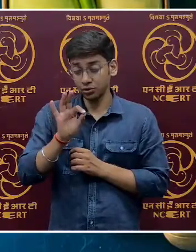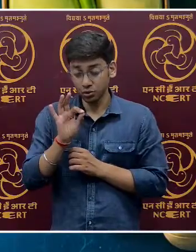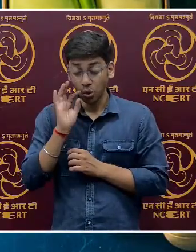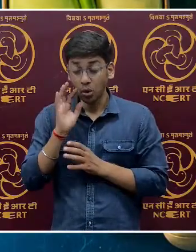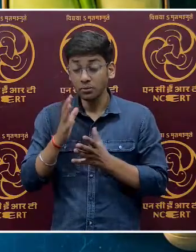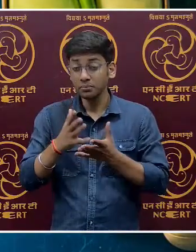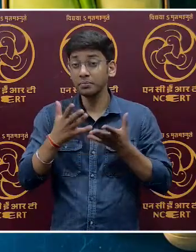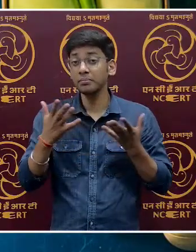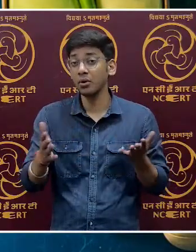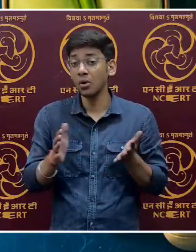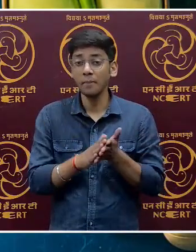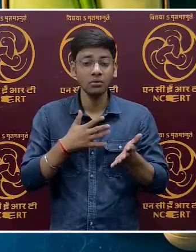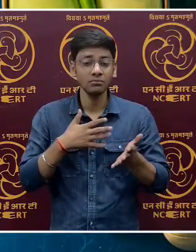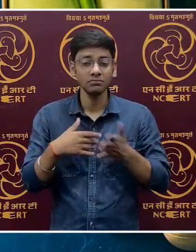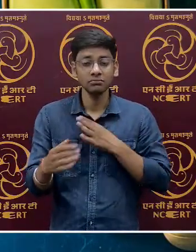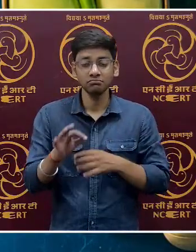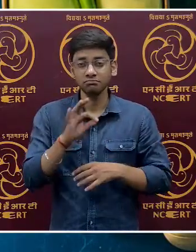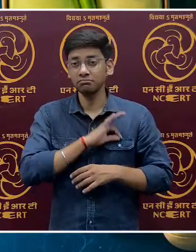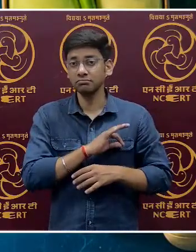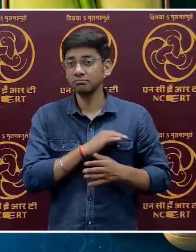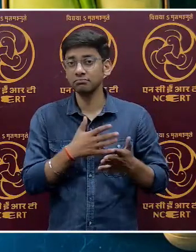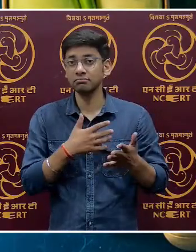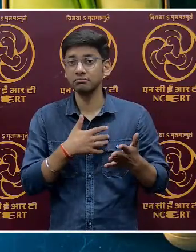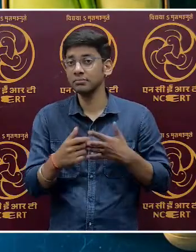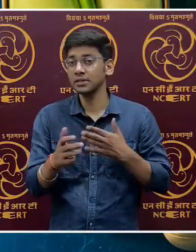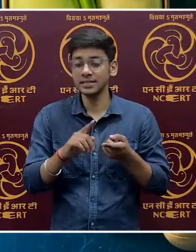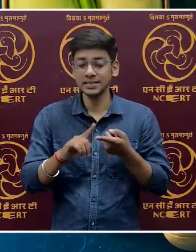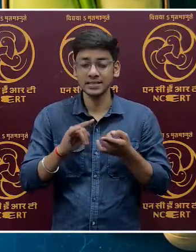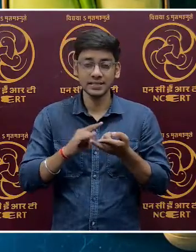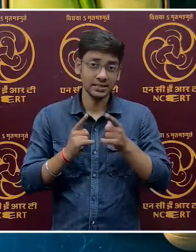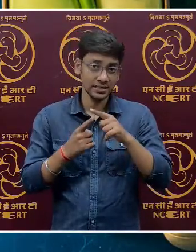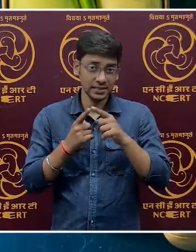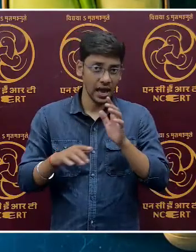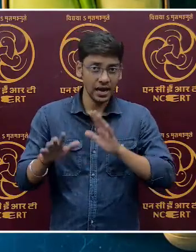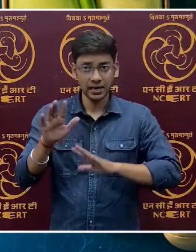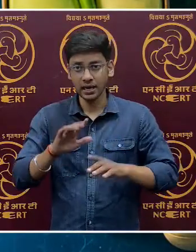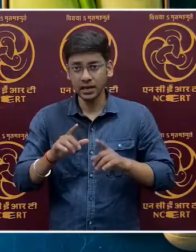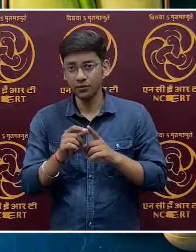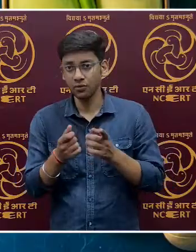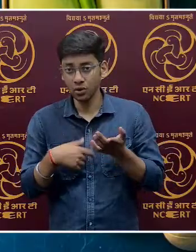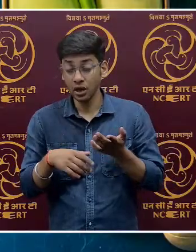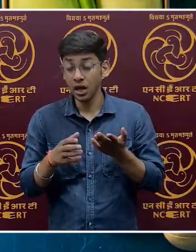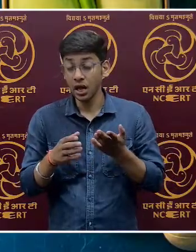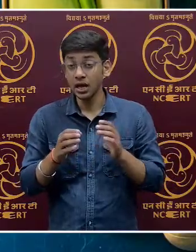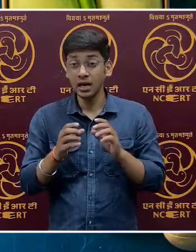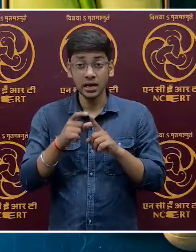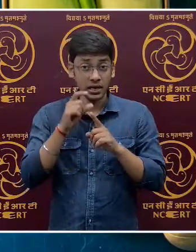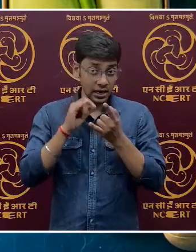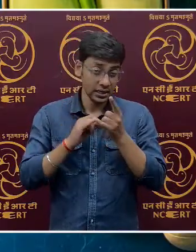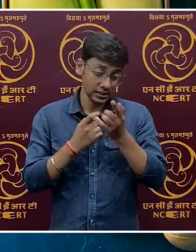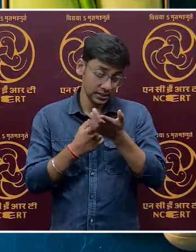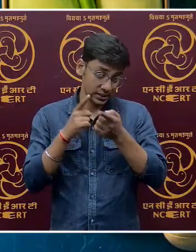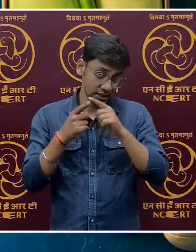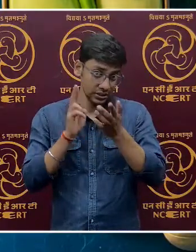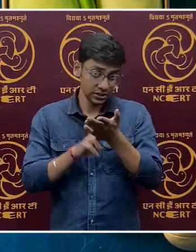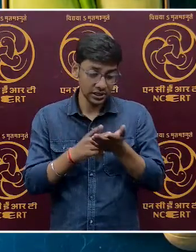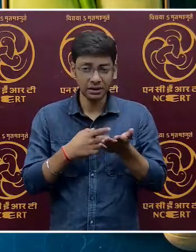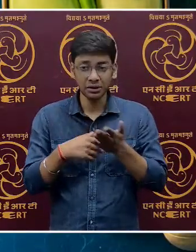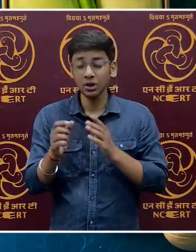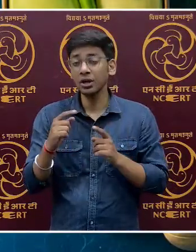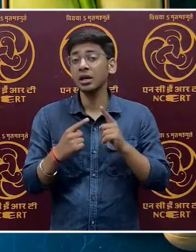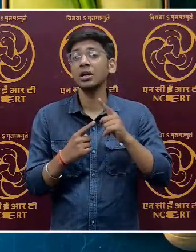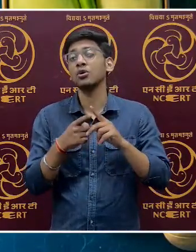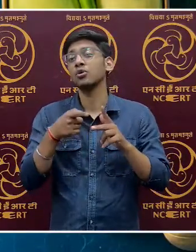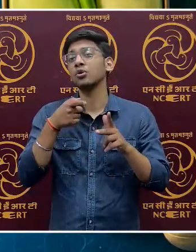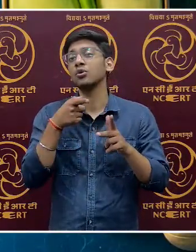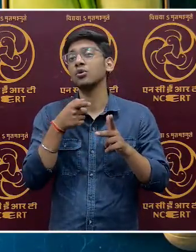much efficient enough to do all set of activities, for example dissection with the usage of the dissecting tool,